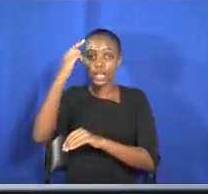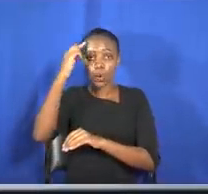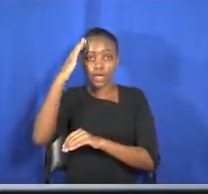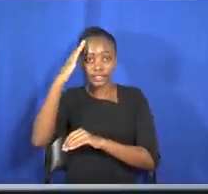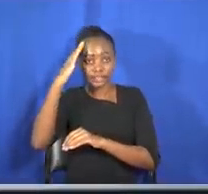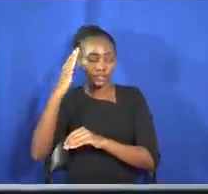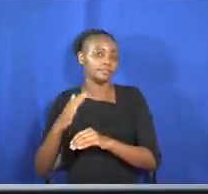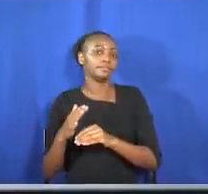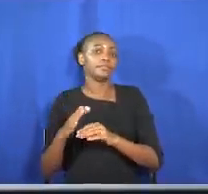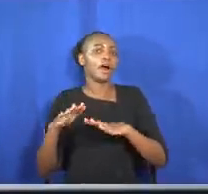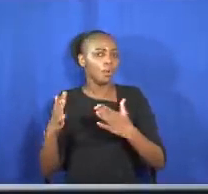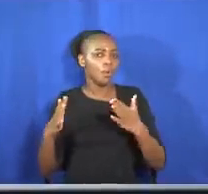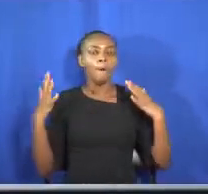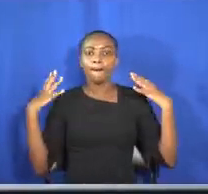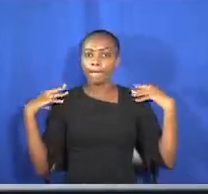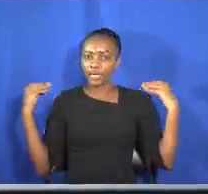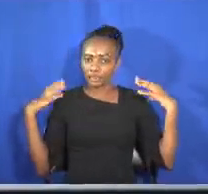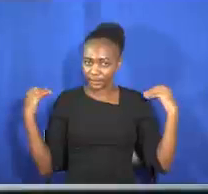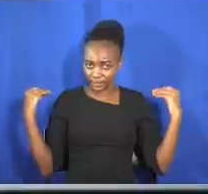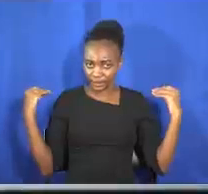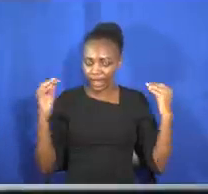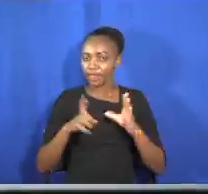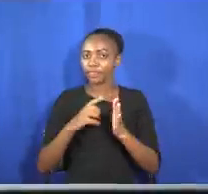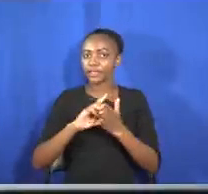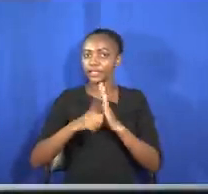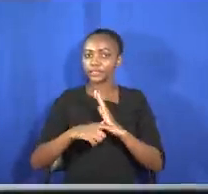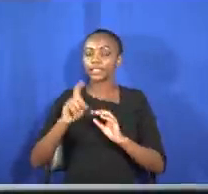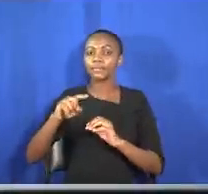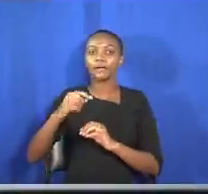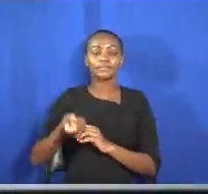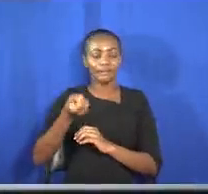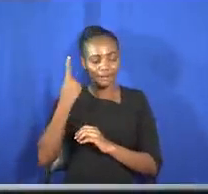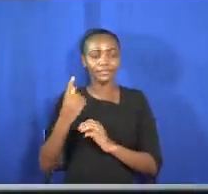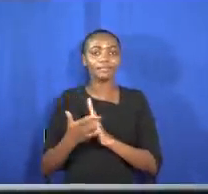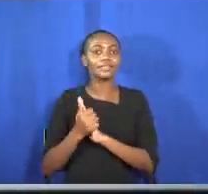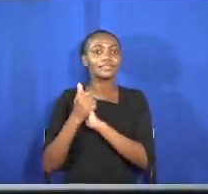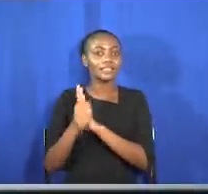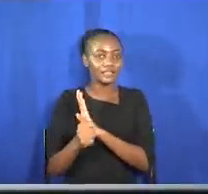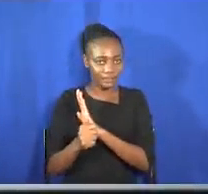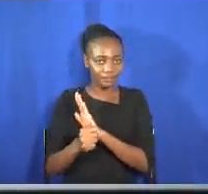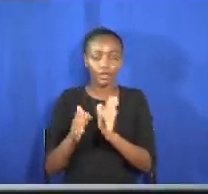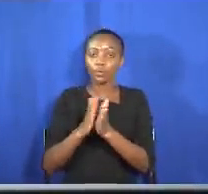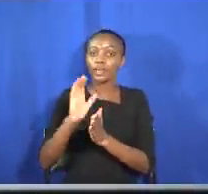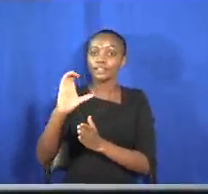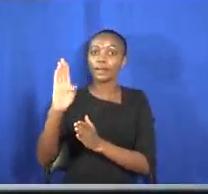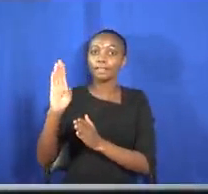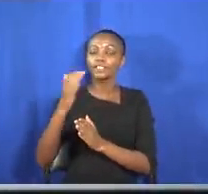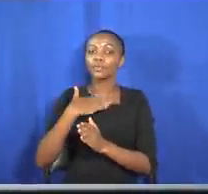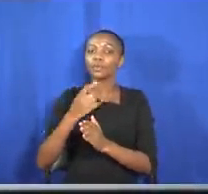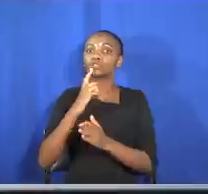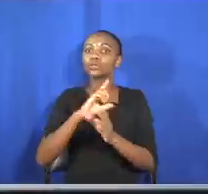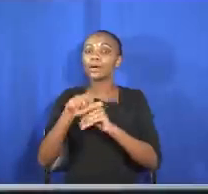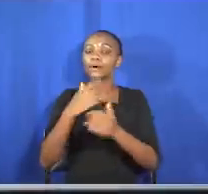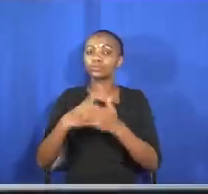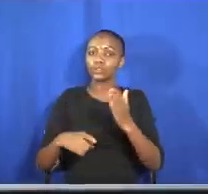apply the knowing to doing, resulting to performance in mastery of skills. So with the CBC, we are talking